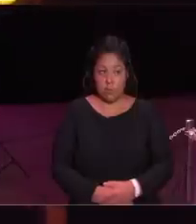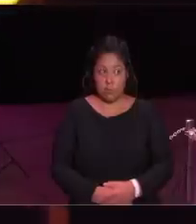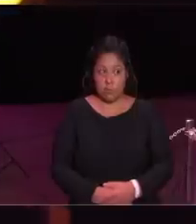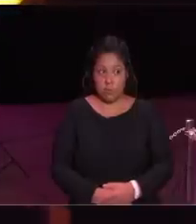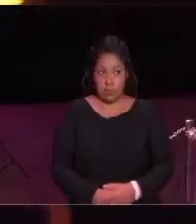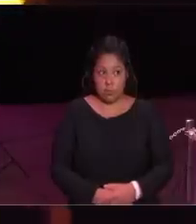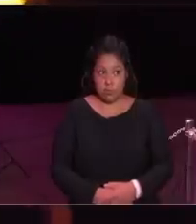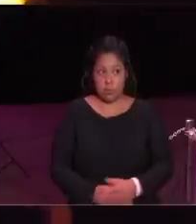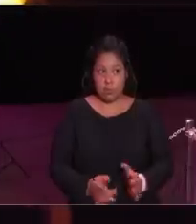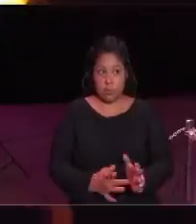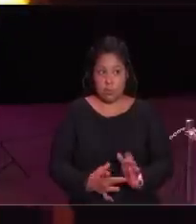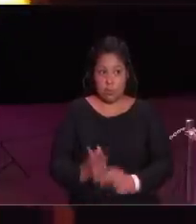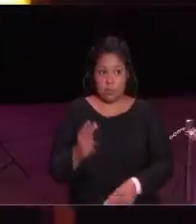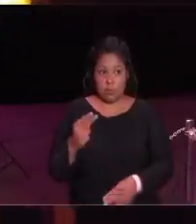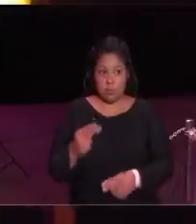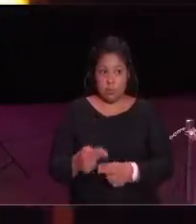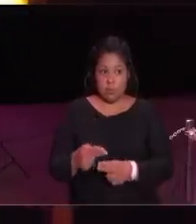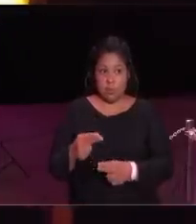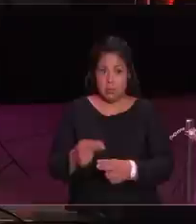Jesus' name.